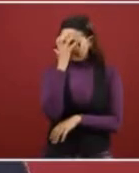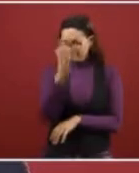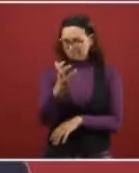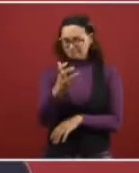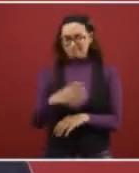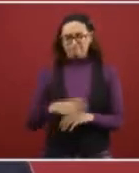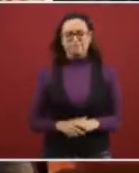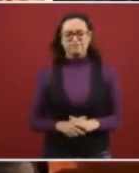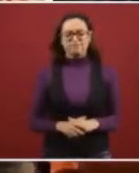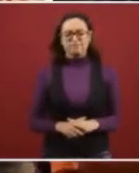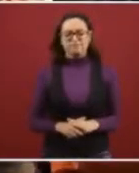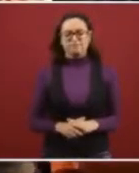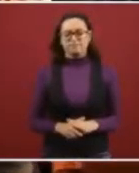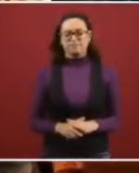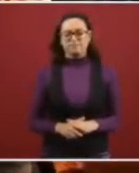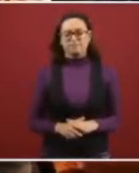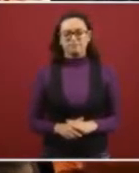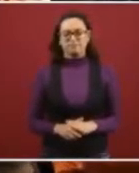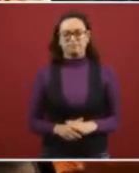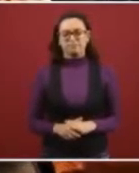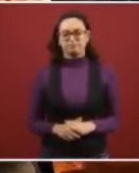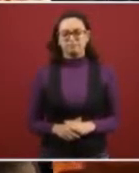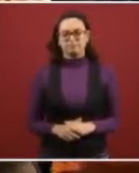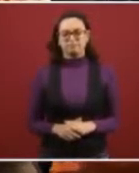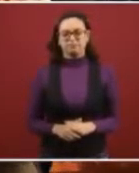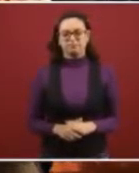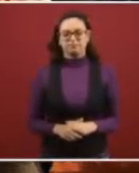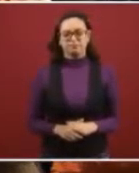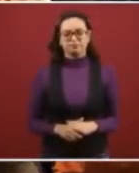serious problems, de